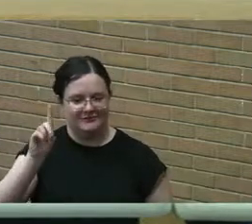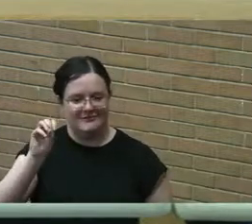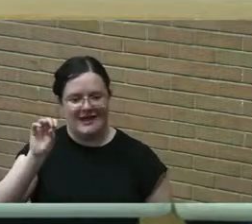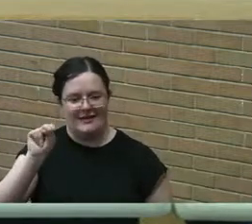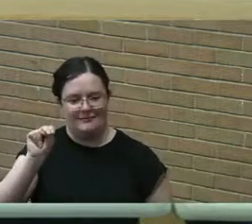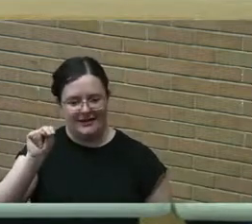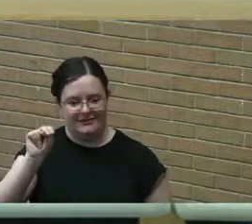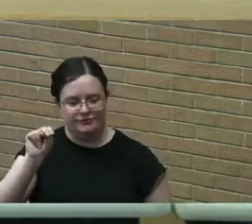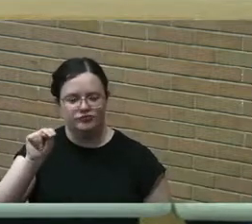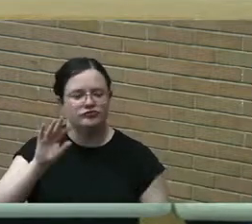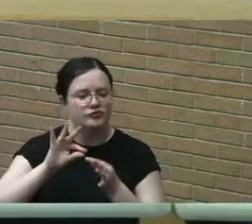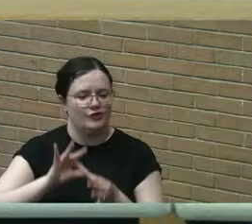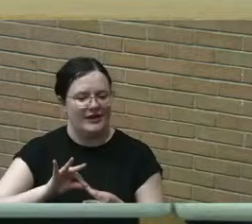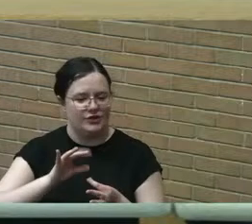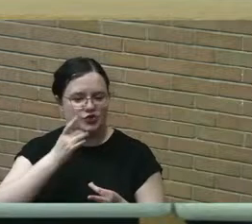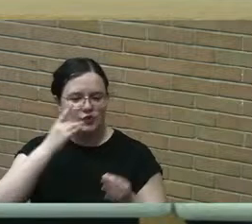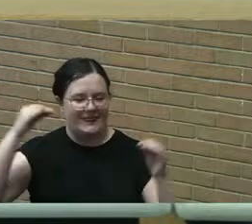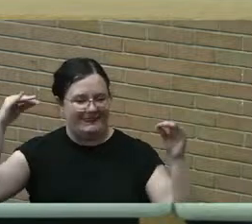lighting